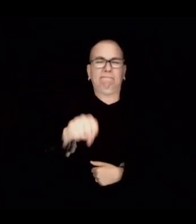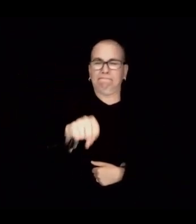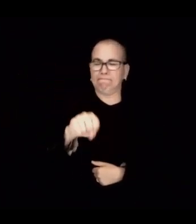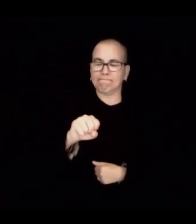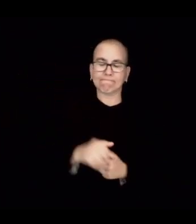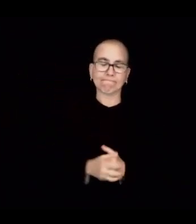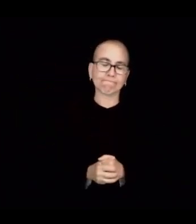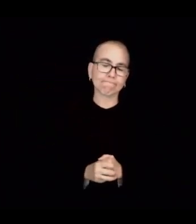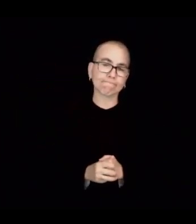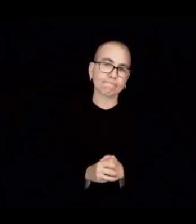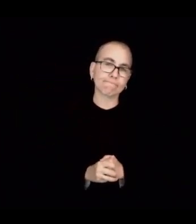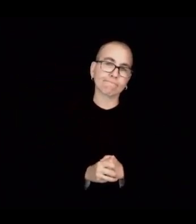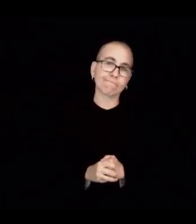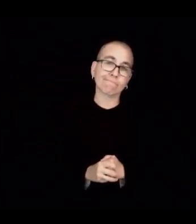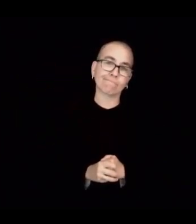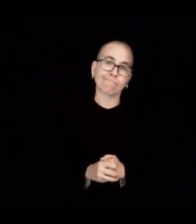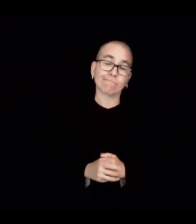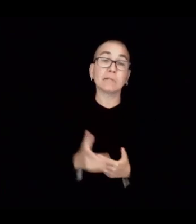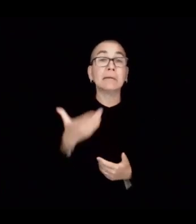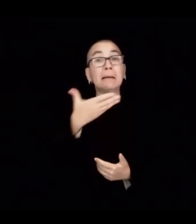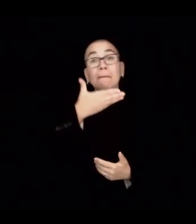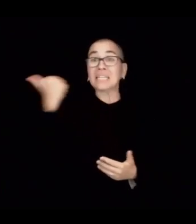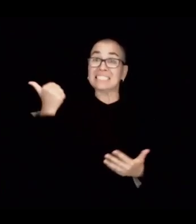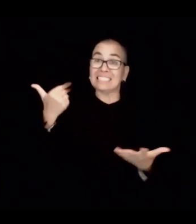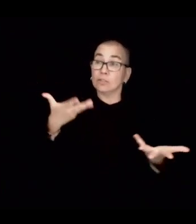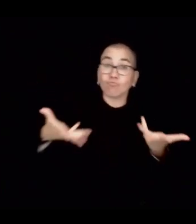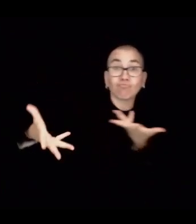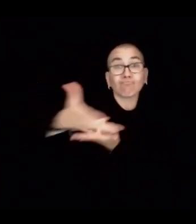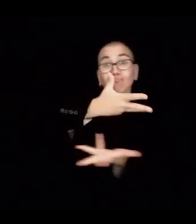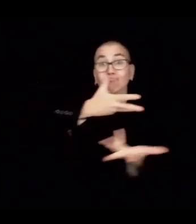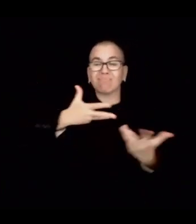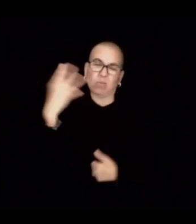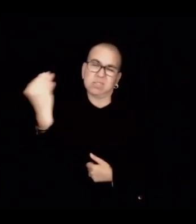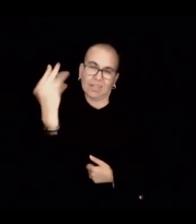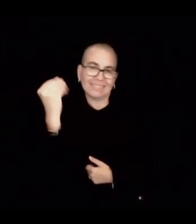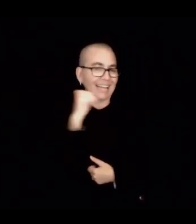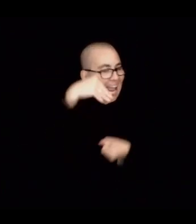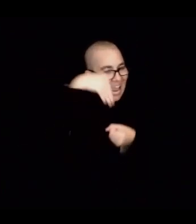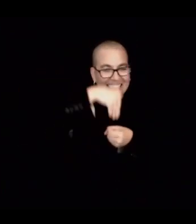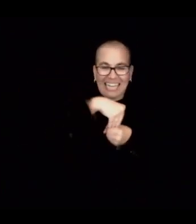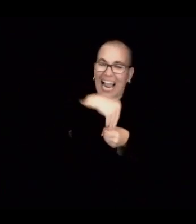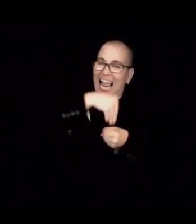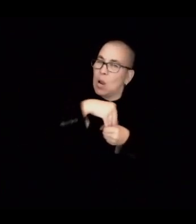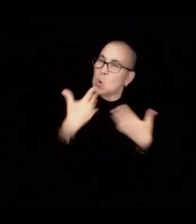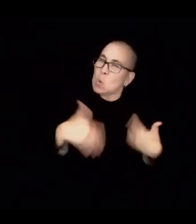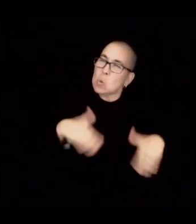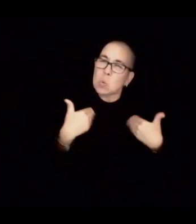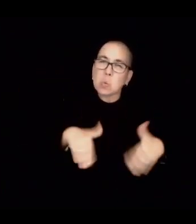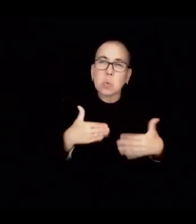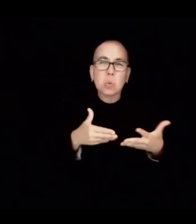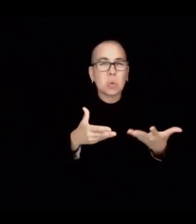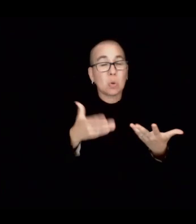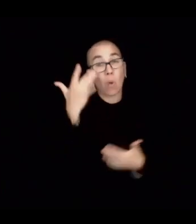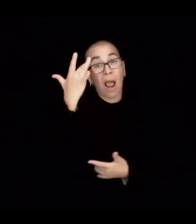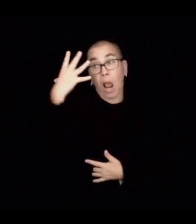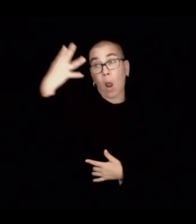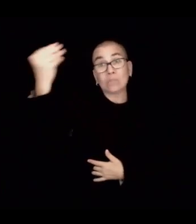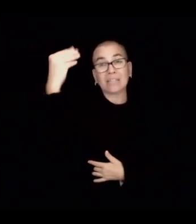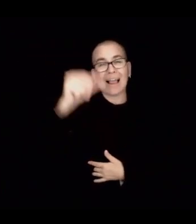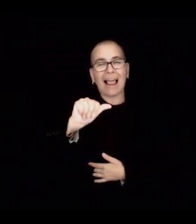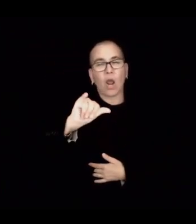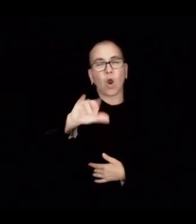an outdoor setting. You have the advantage of, airflow, dilution, just better